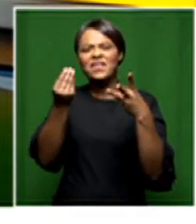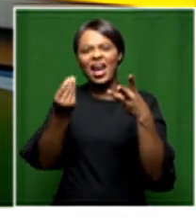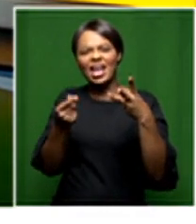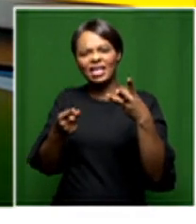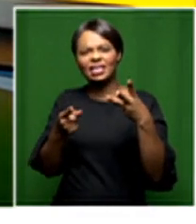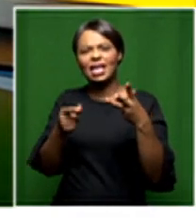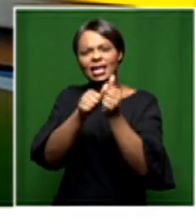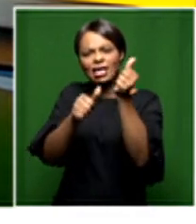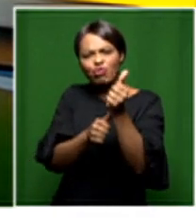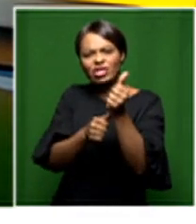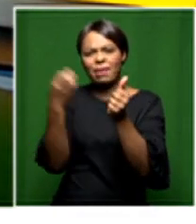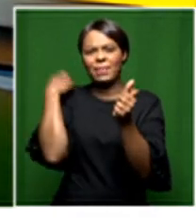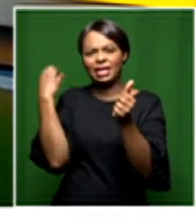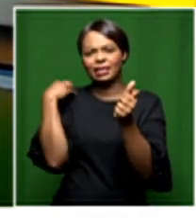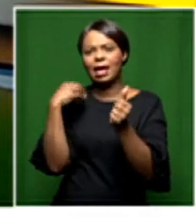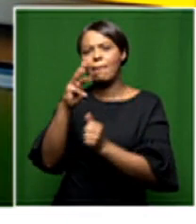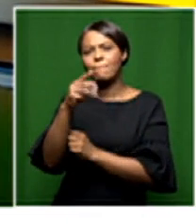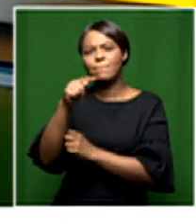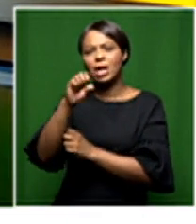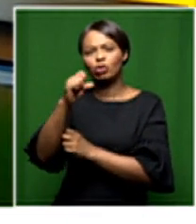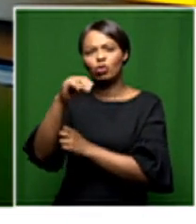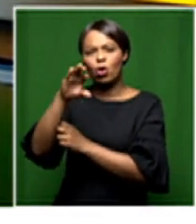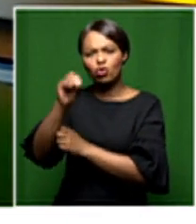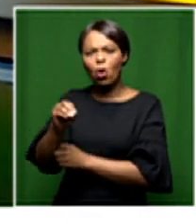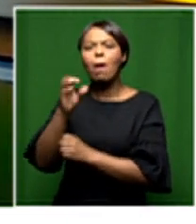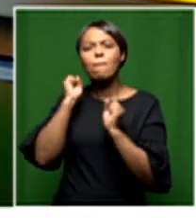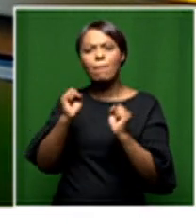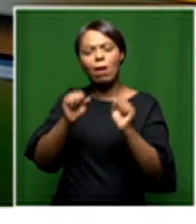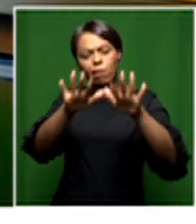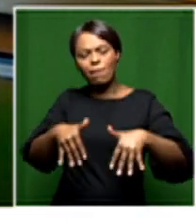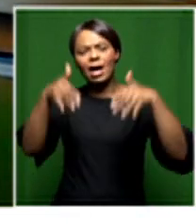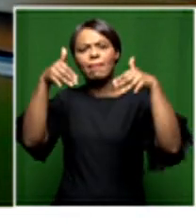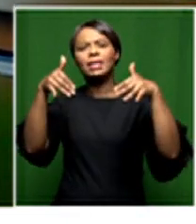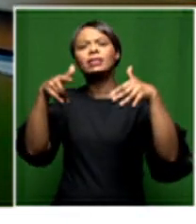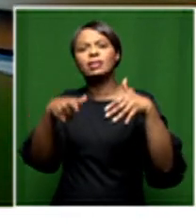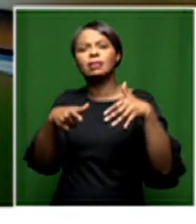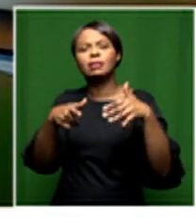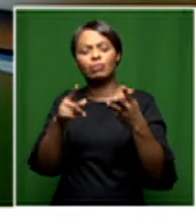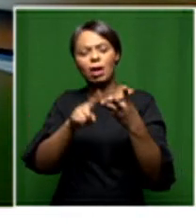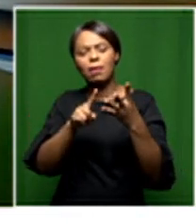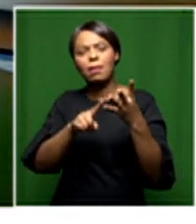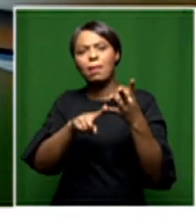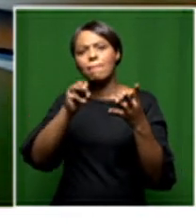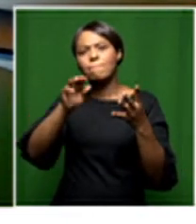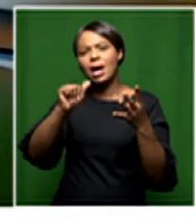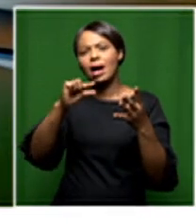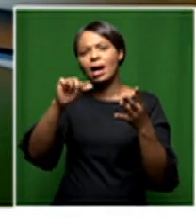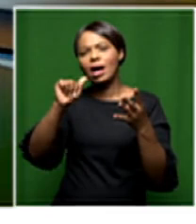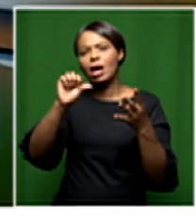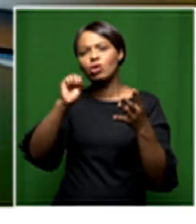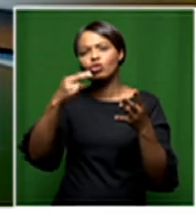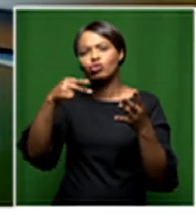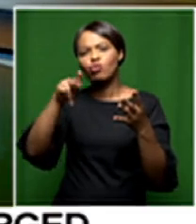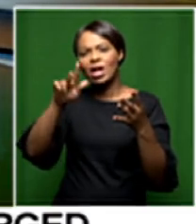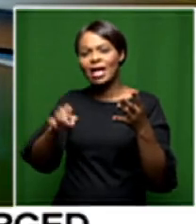Masondo, still in the president's a cabinet there, executive, I should say. Magashule argued he doesn't work